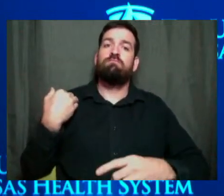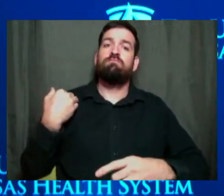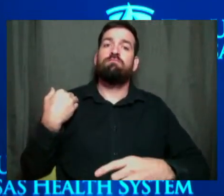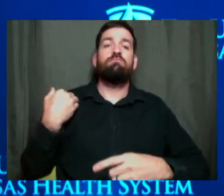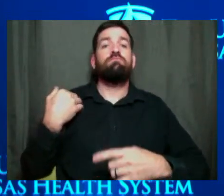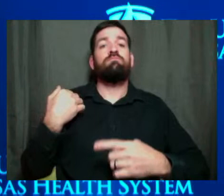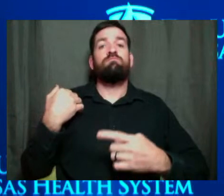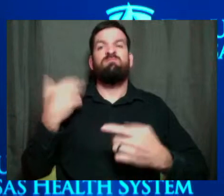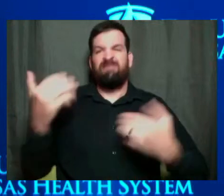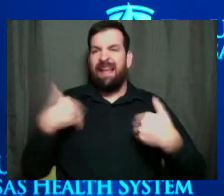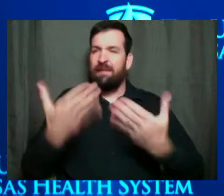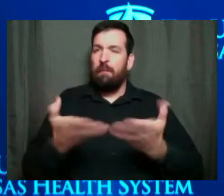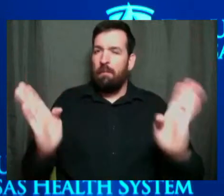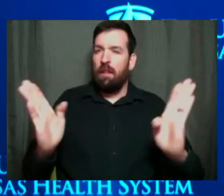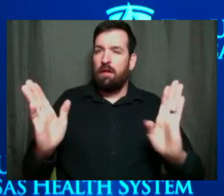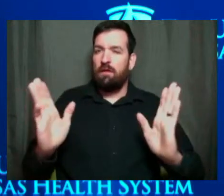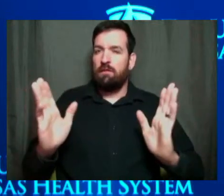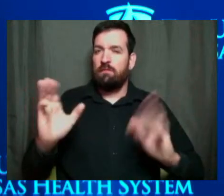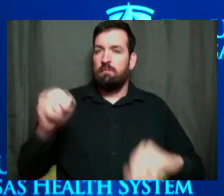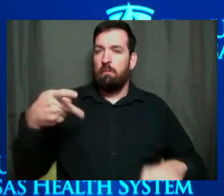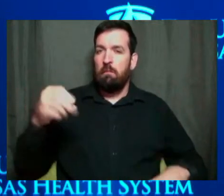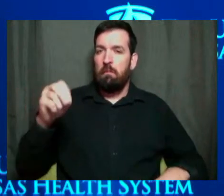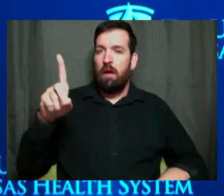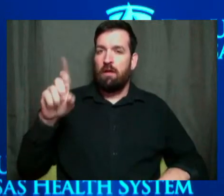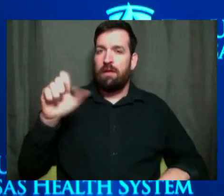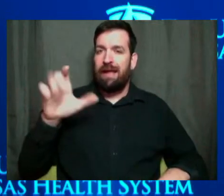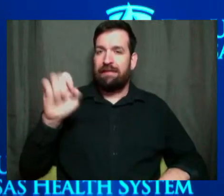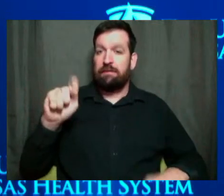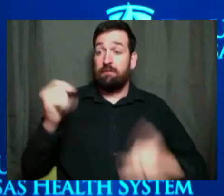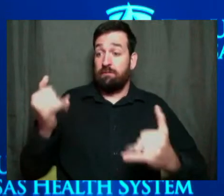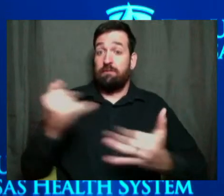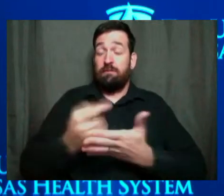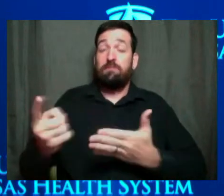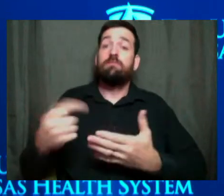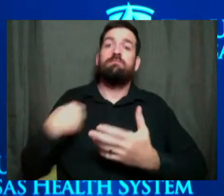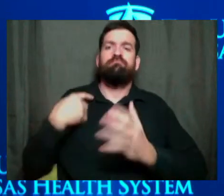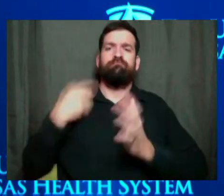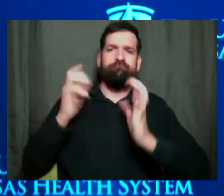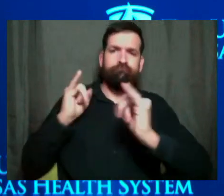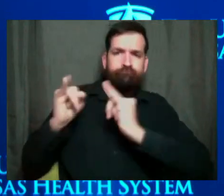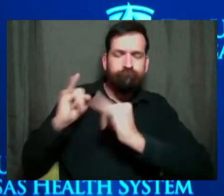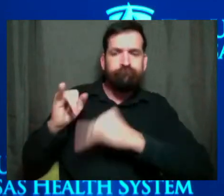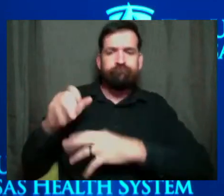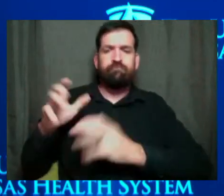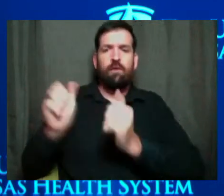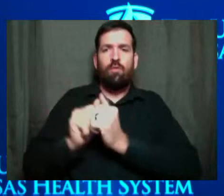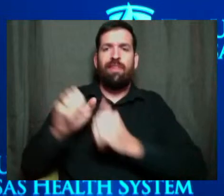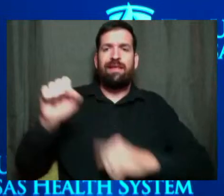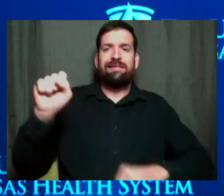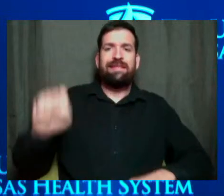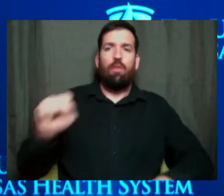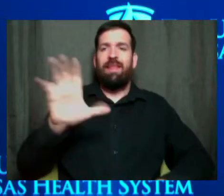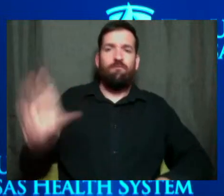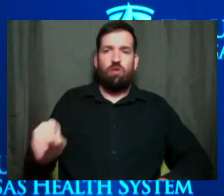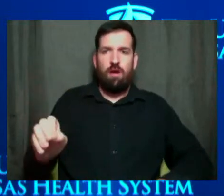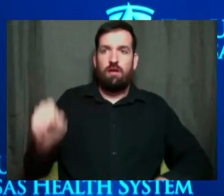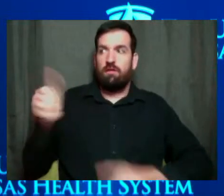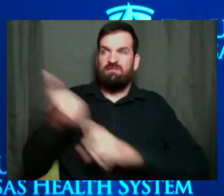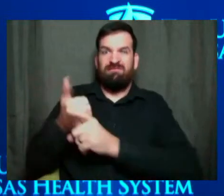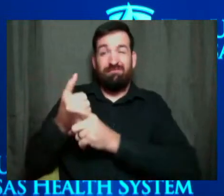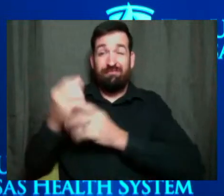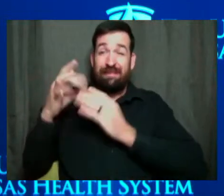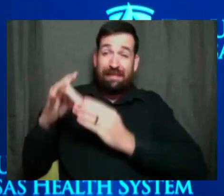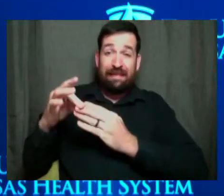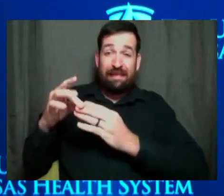public. This week, they interviewed one of the South African ministry professionals who is also a world-leading researcher,